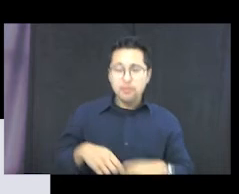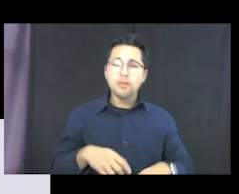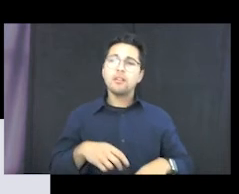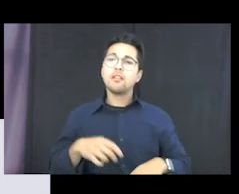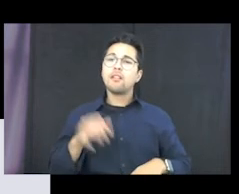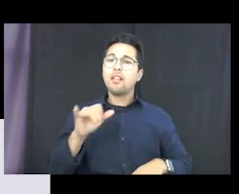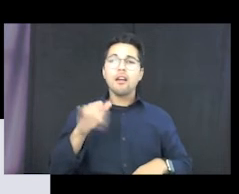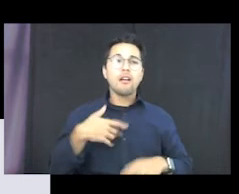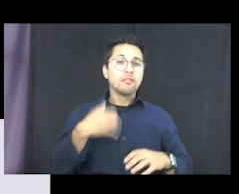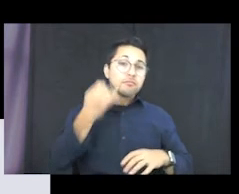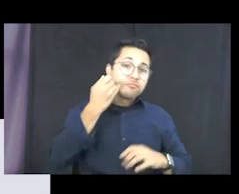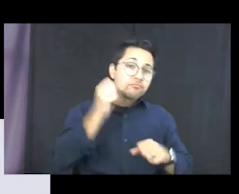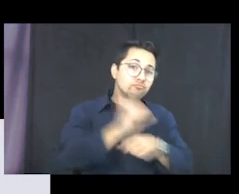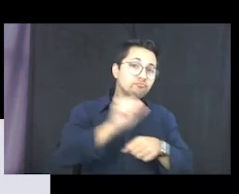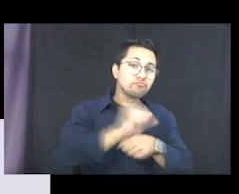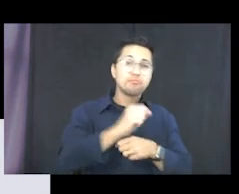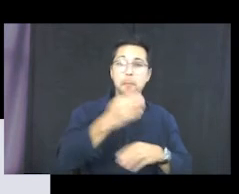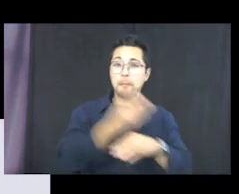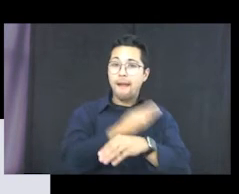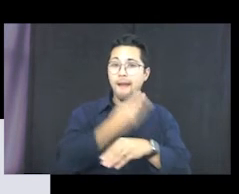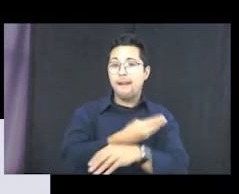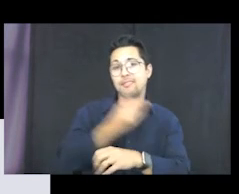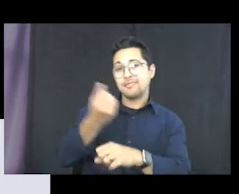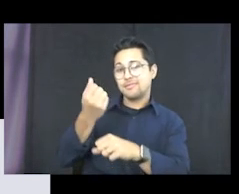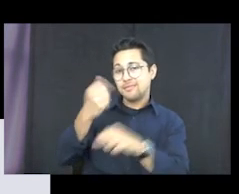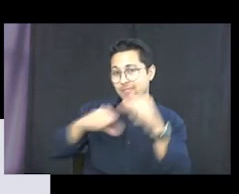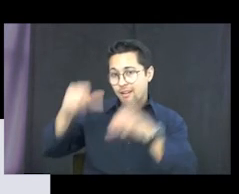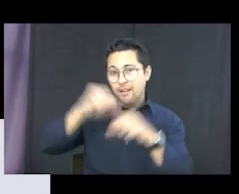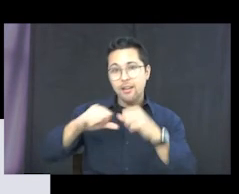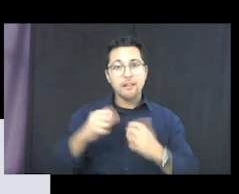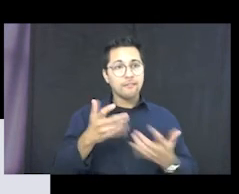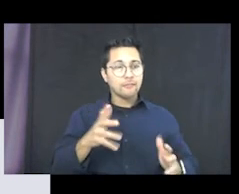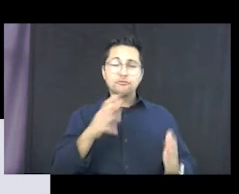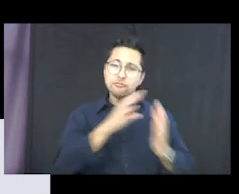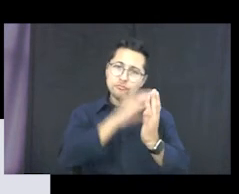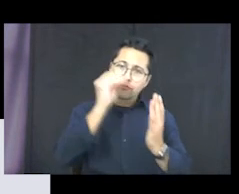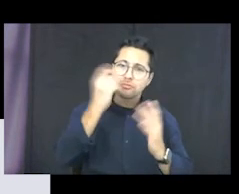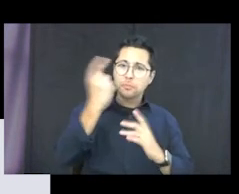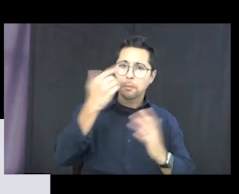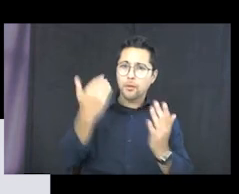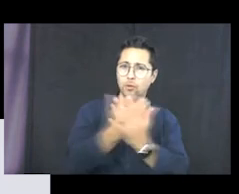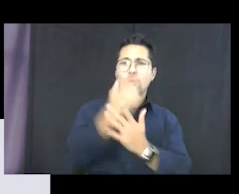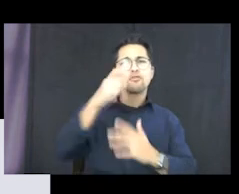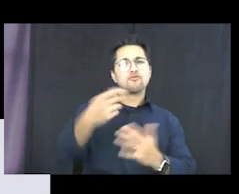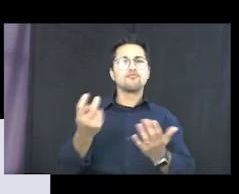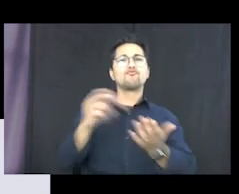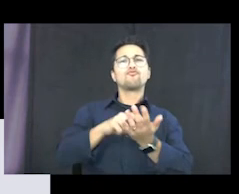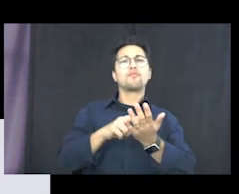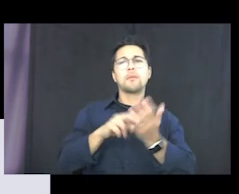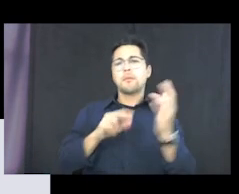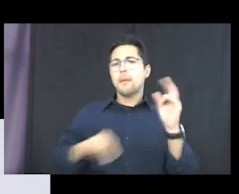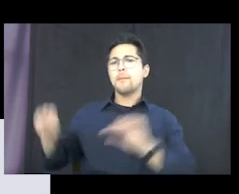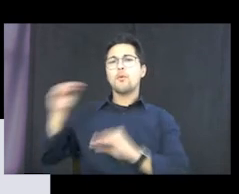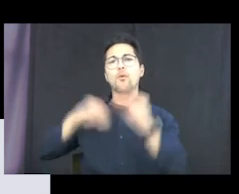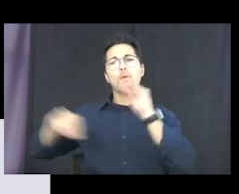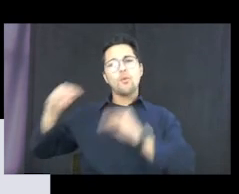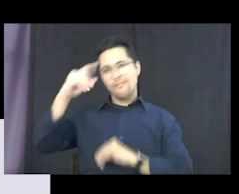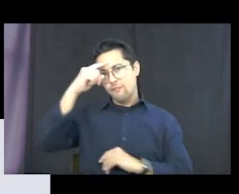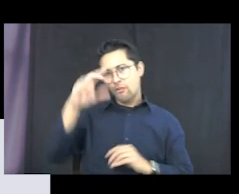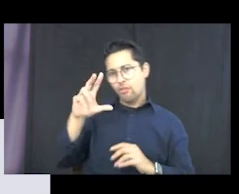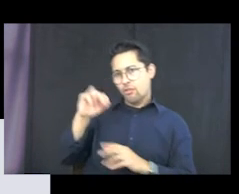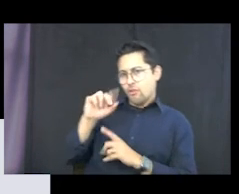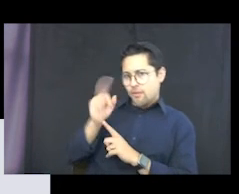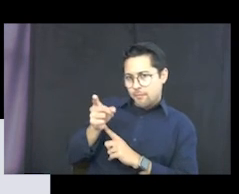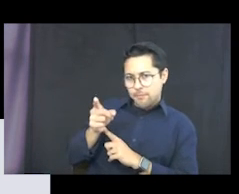as maybe if we're working on math and science, that after we learn something new, we should get up and move for 30 minutes of